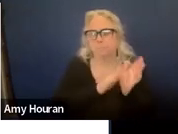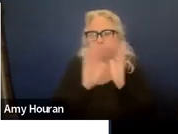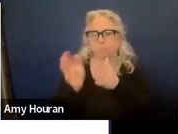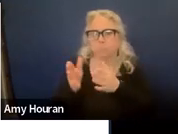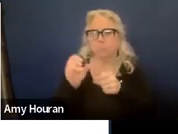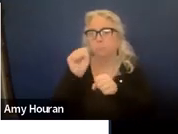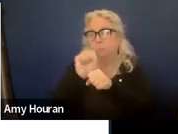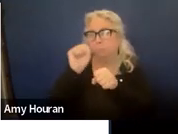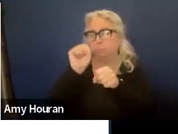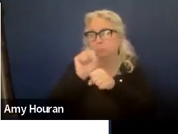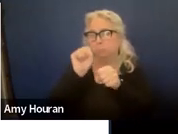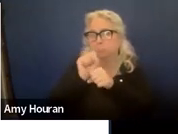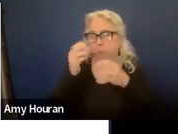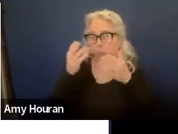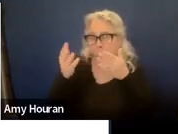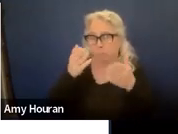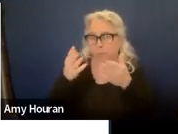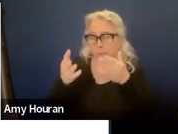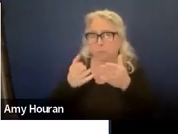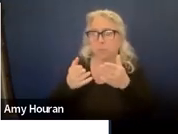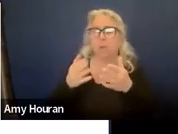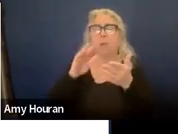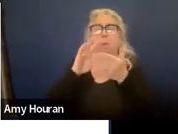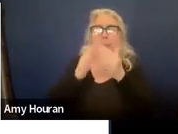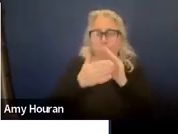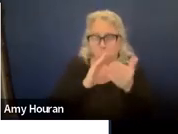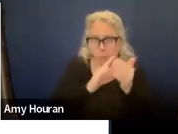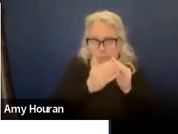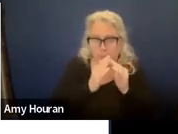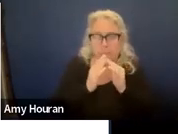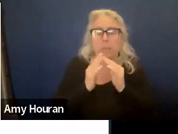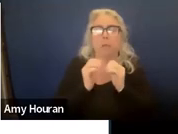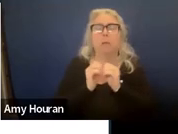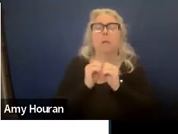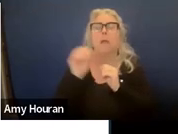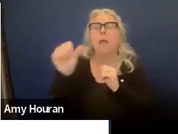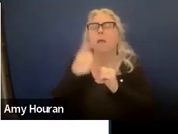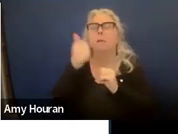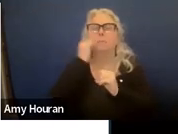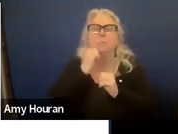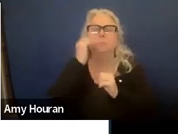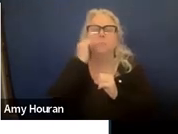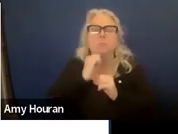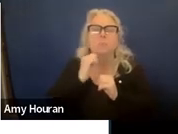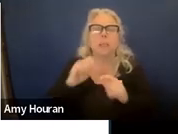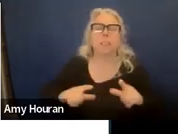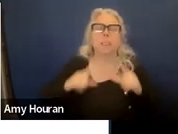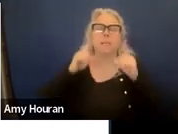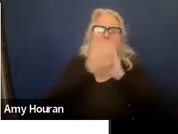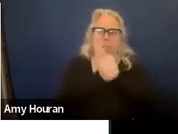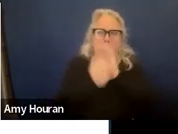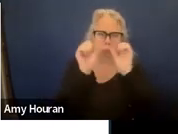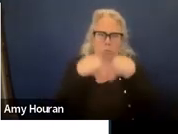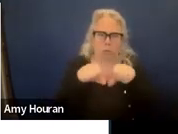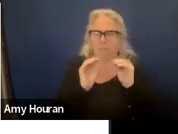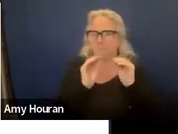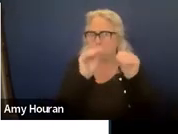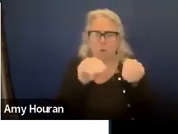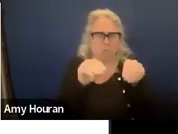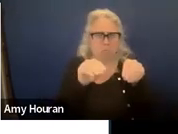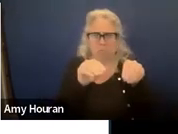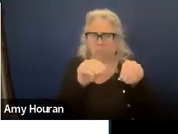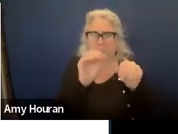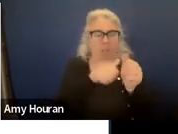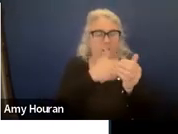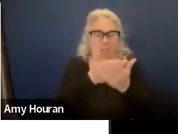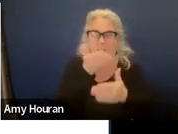career services, community, any daily living. You know, you could put anything